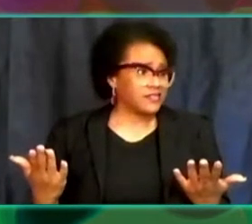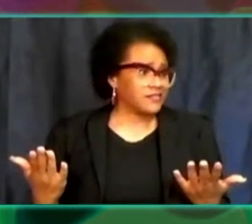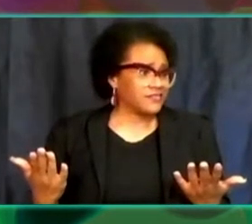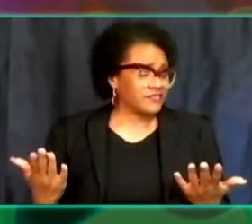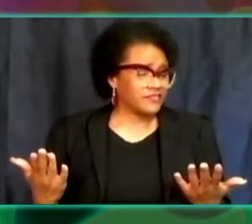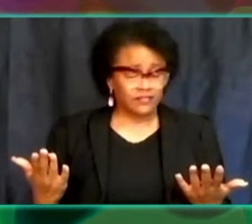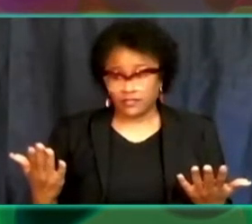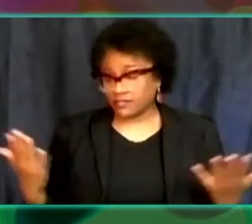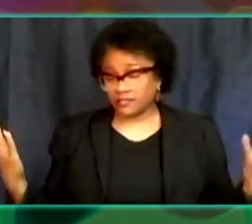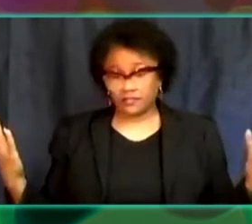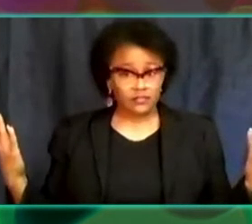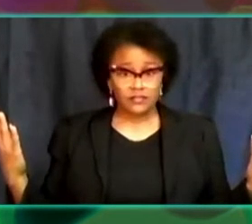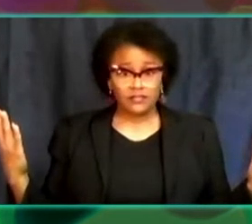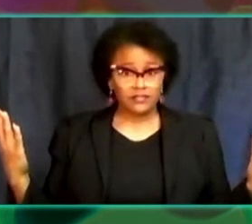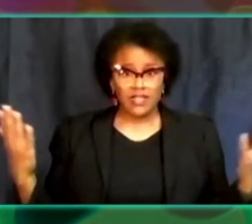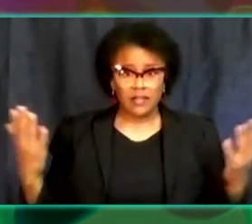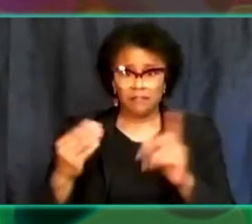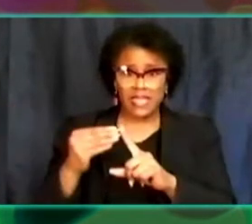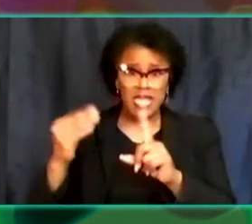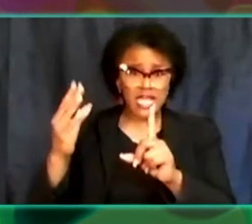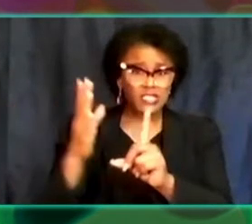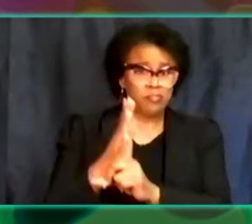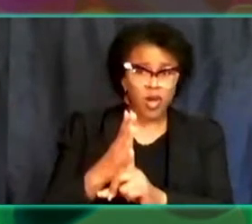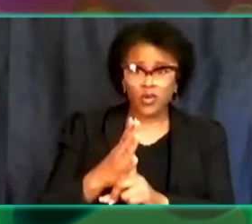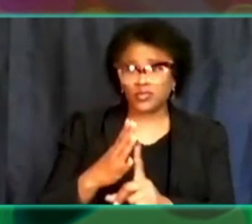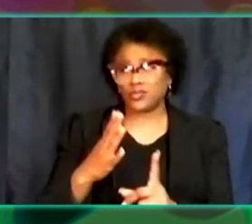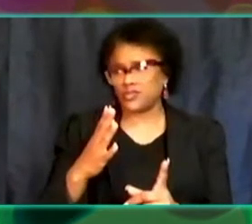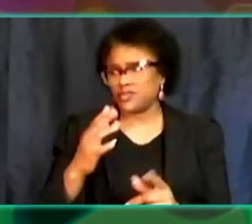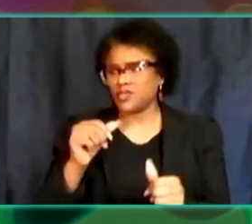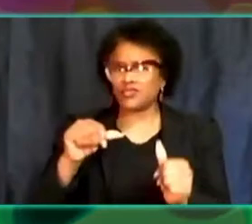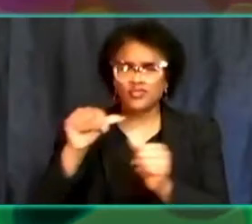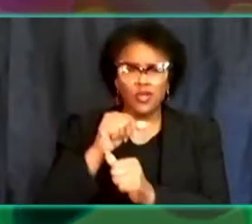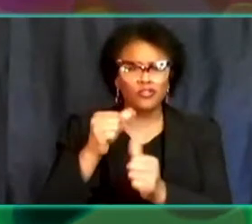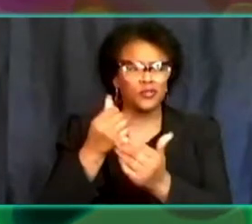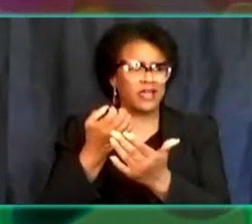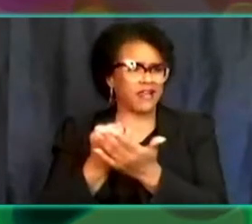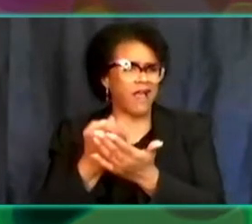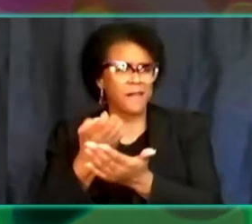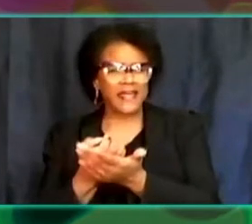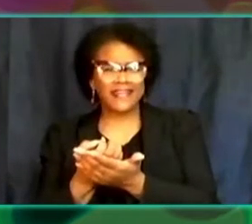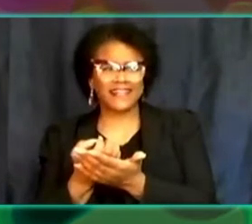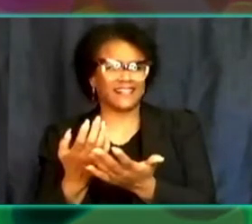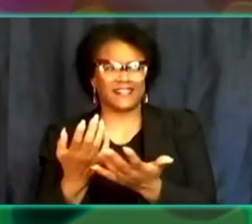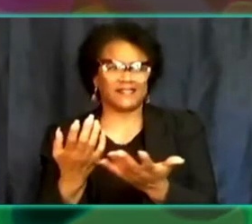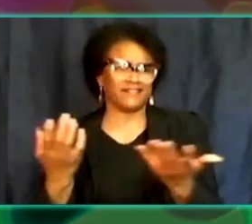you know, being exposed to social, economic,